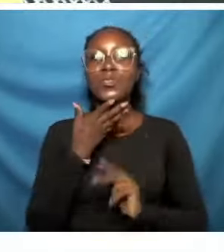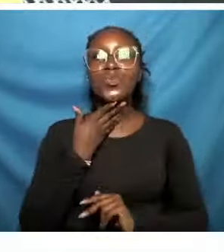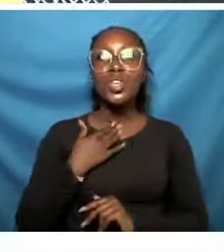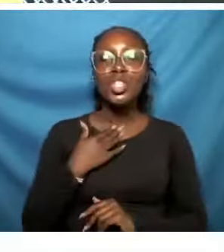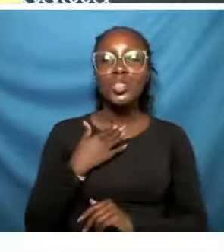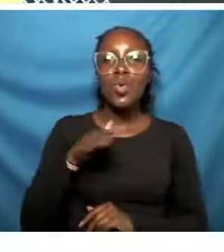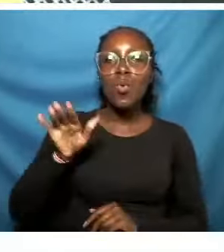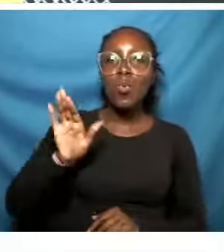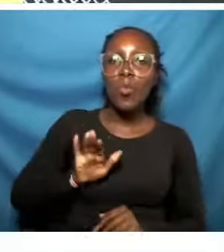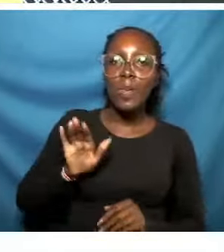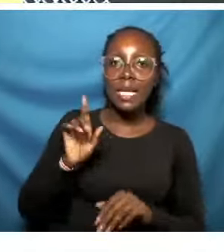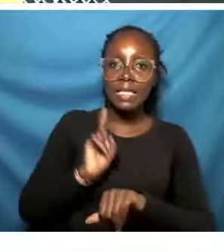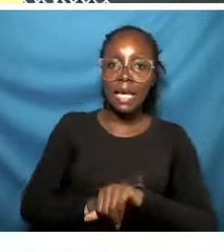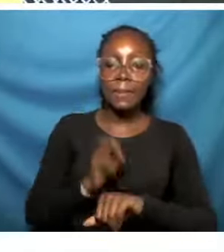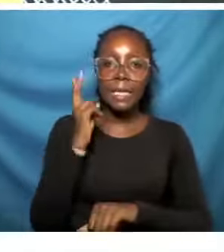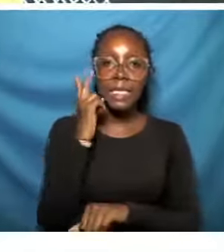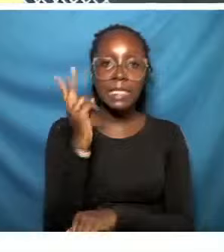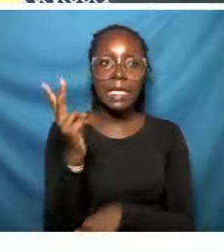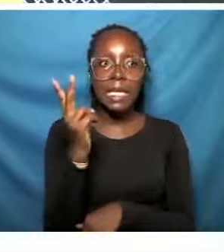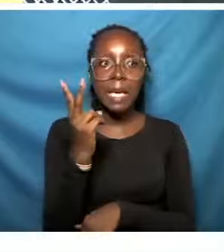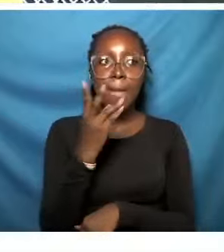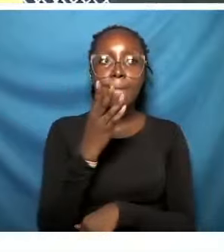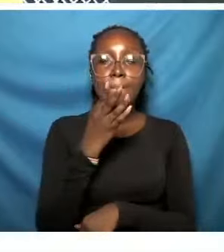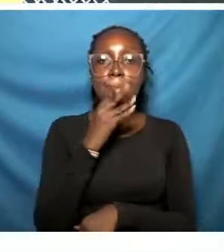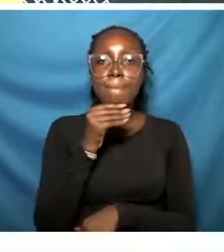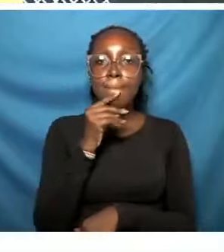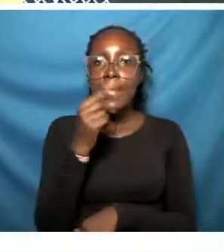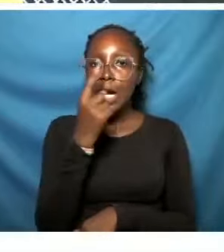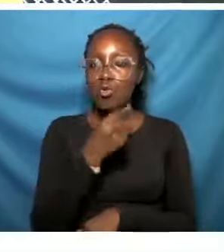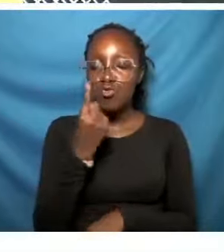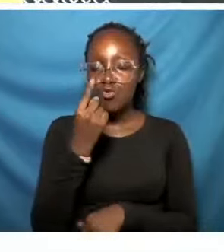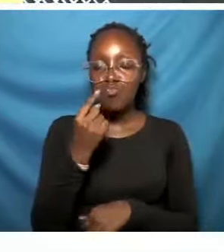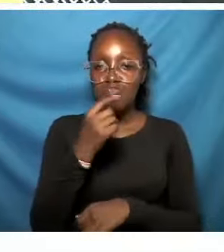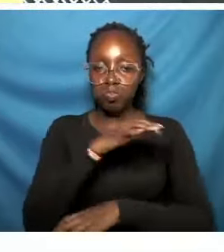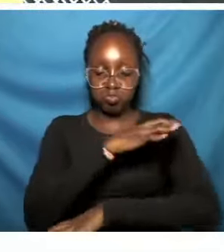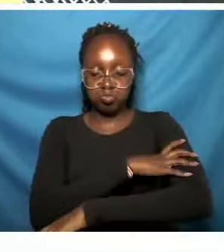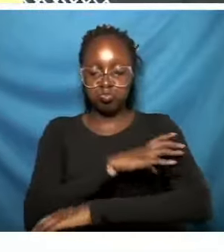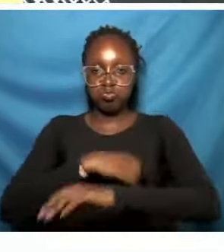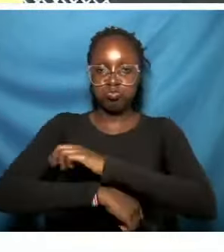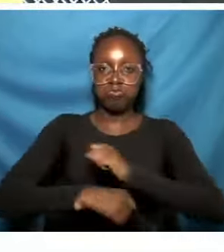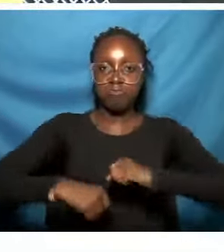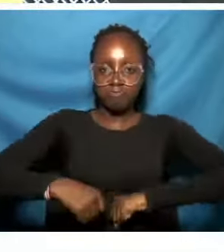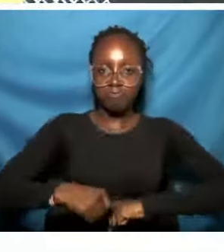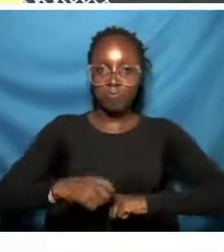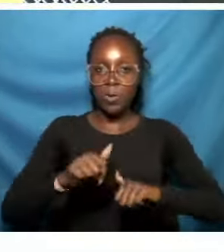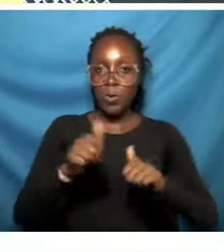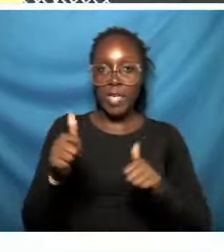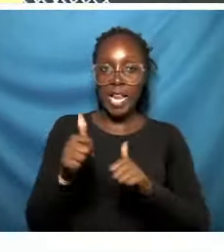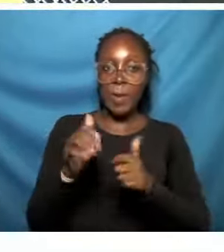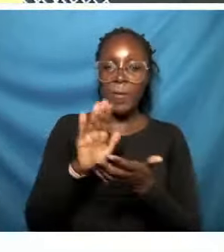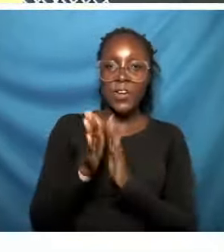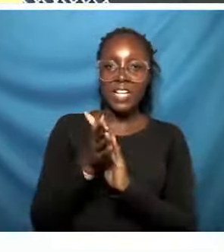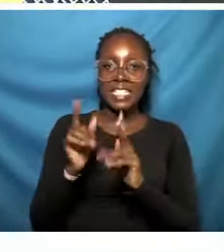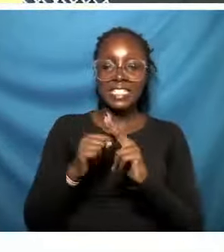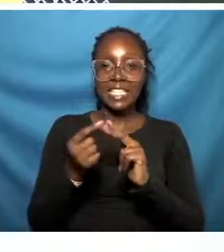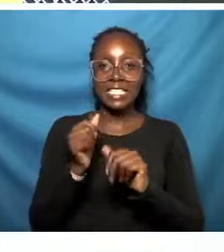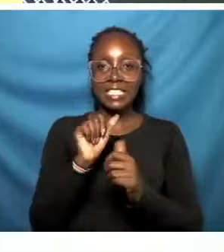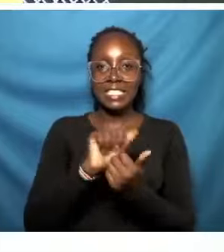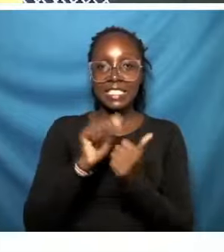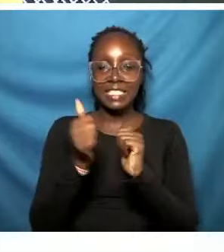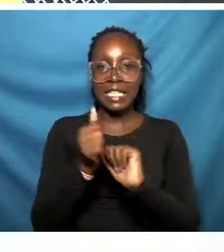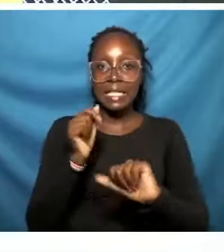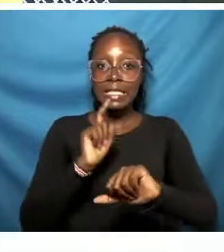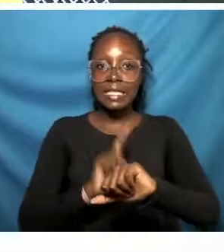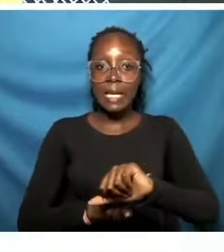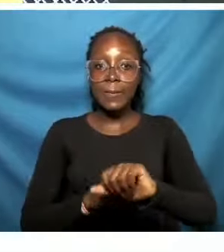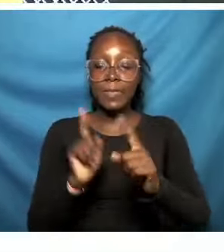you see a man who has biceps, then the body begins to change. He says, when you encounter Christ, he